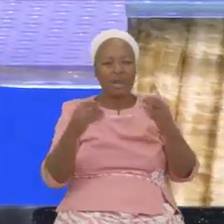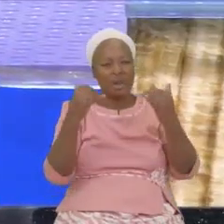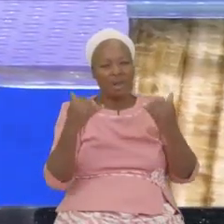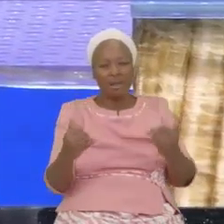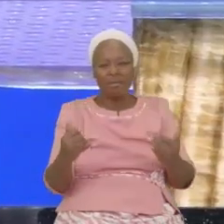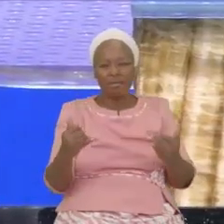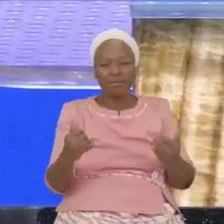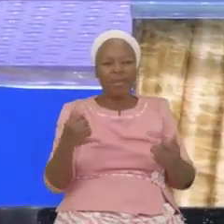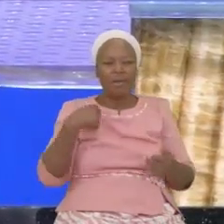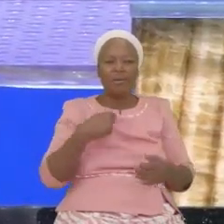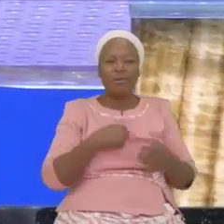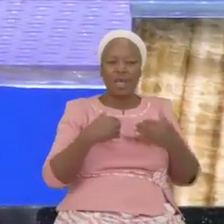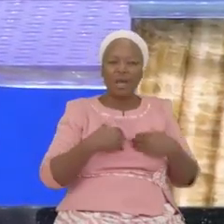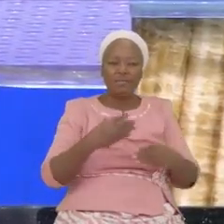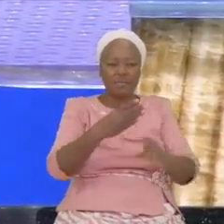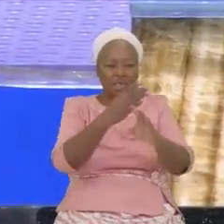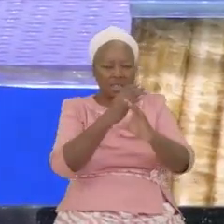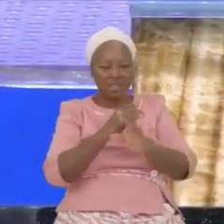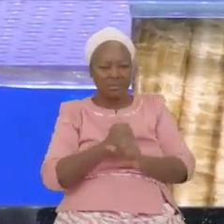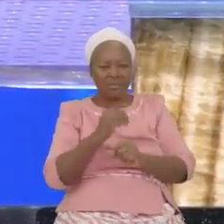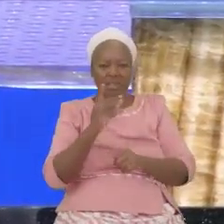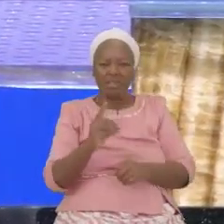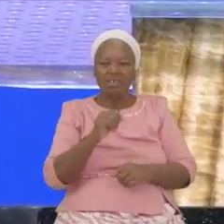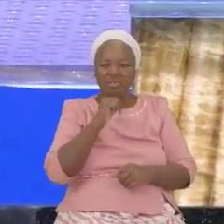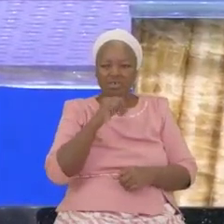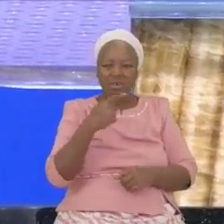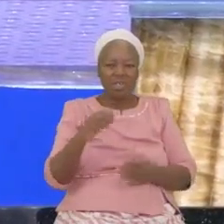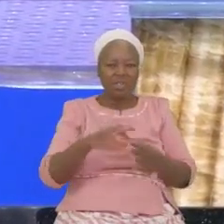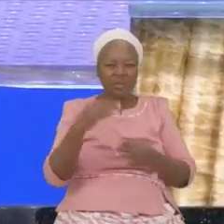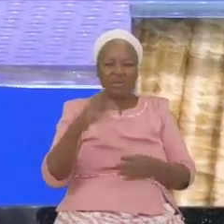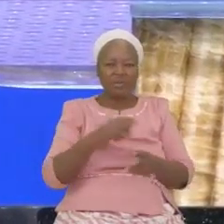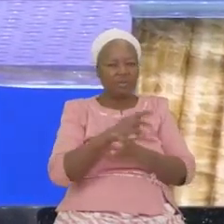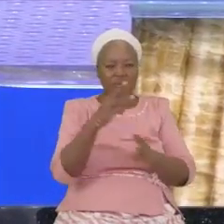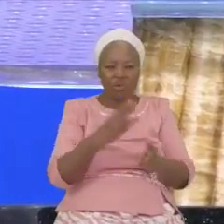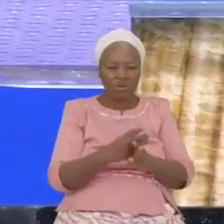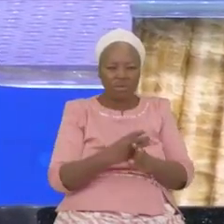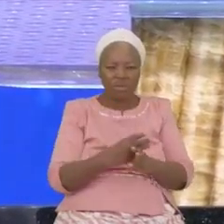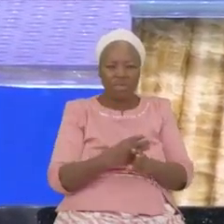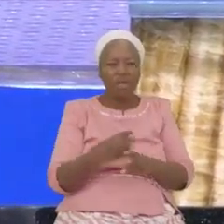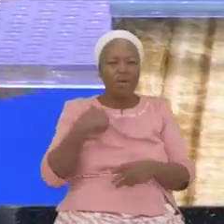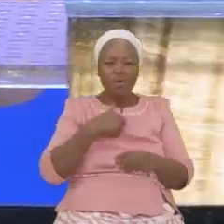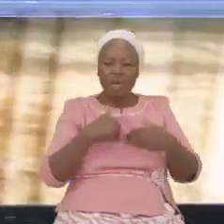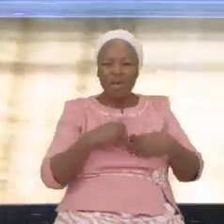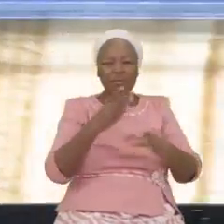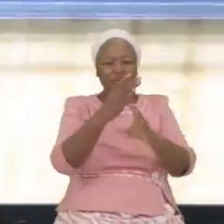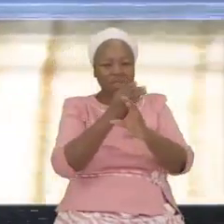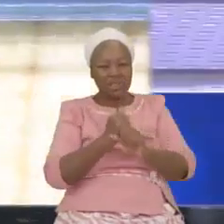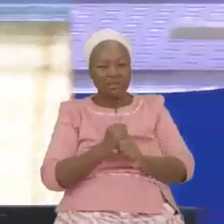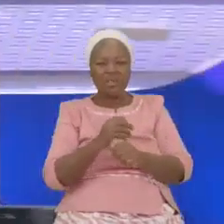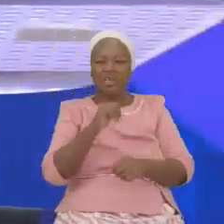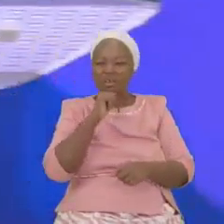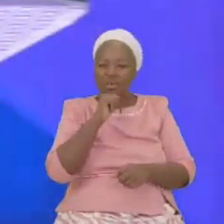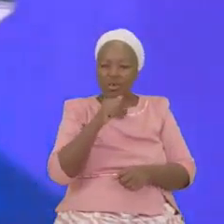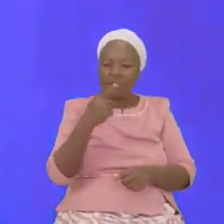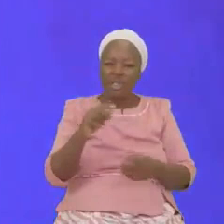now we have received not the spirit of the world, we have received